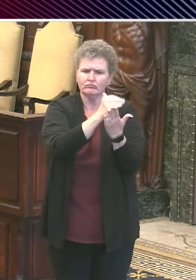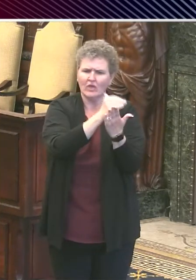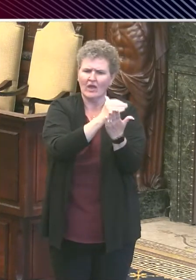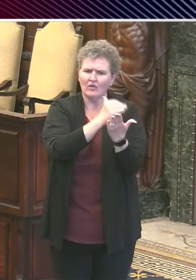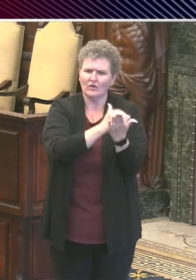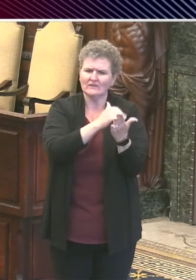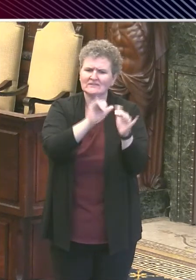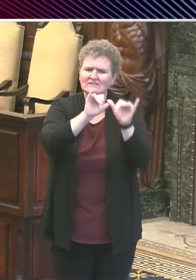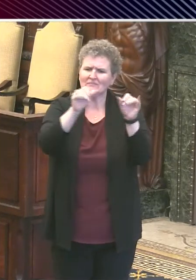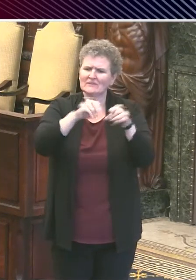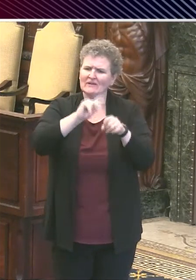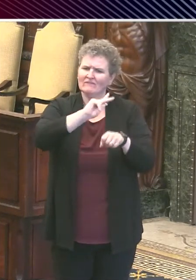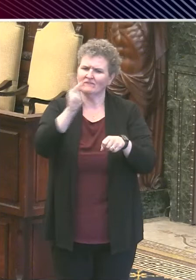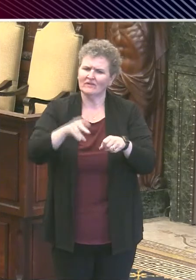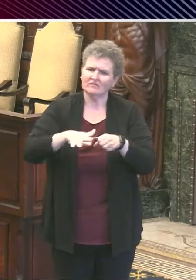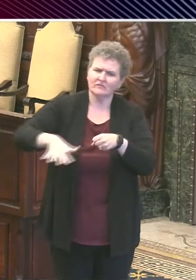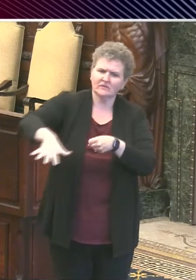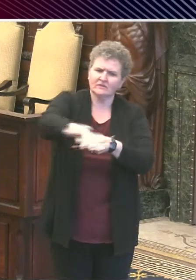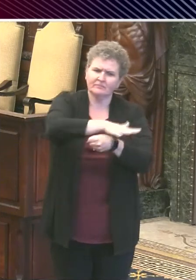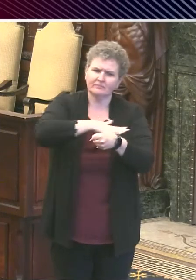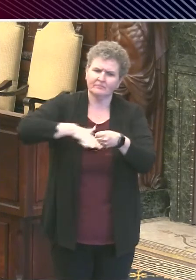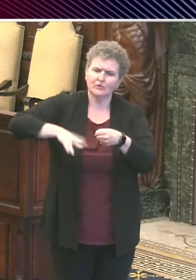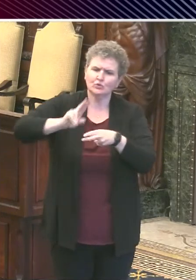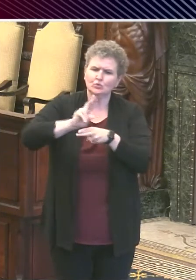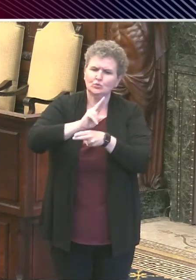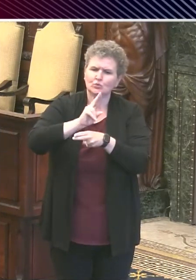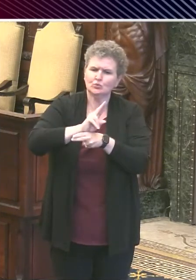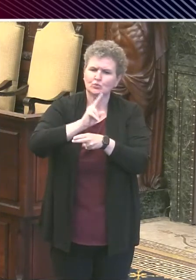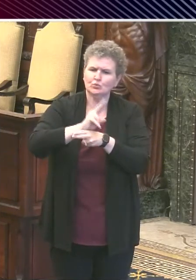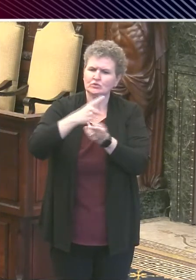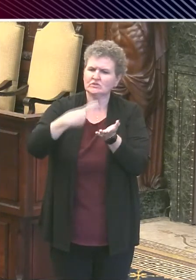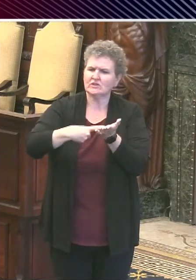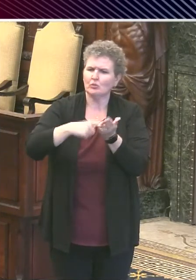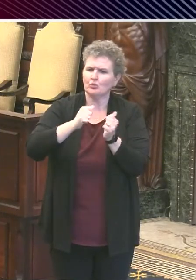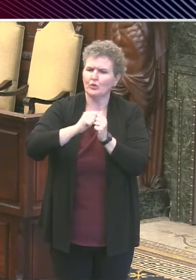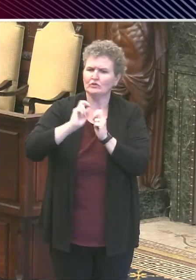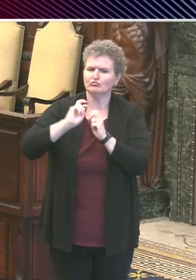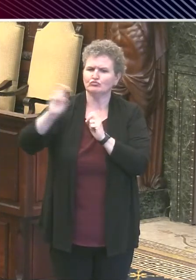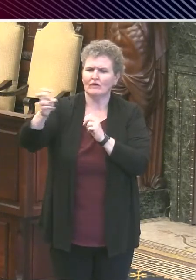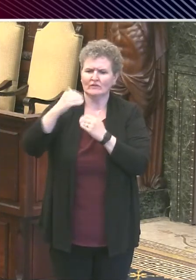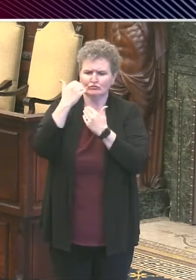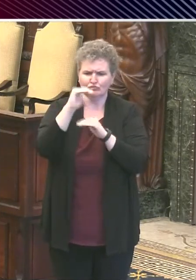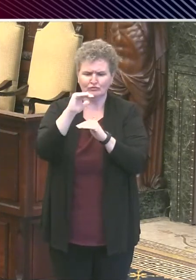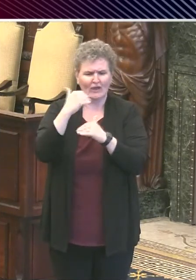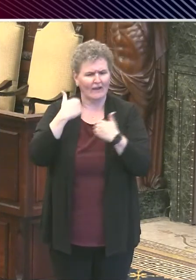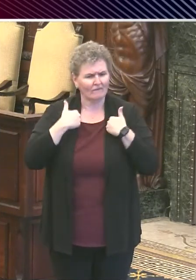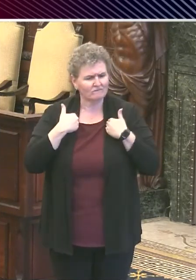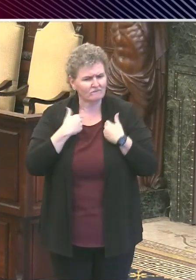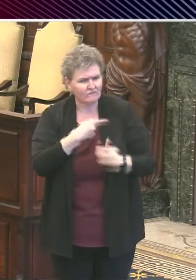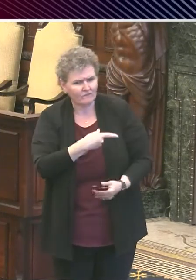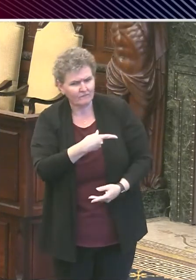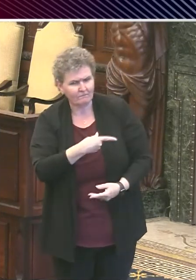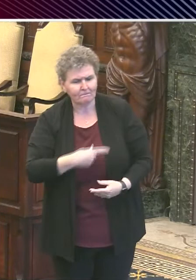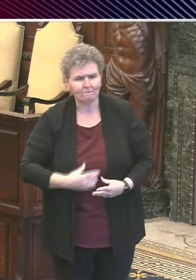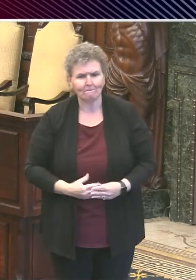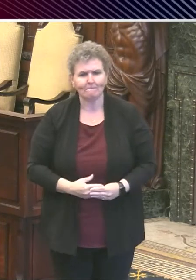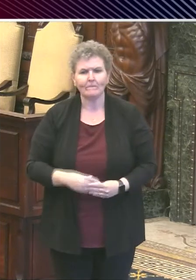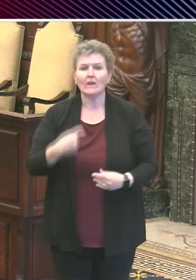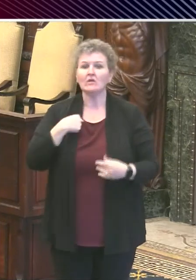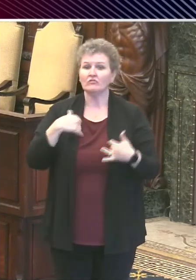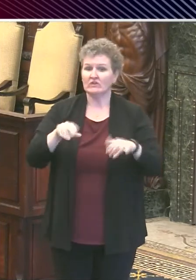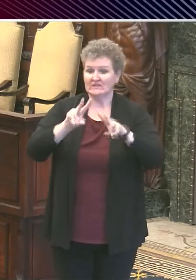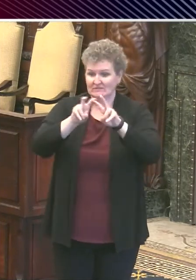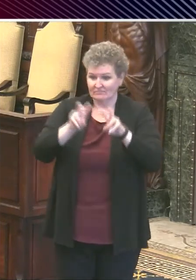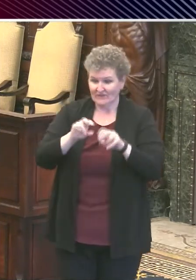uses to add states to travel restriction lists? We're looking at the case count over the